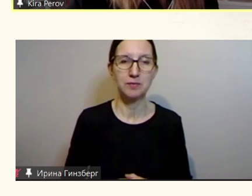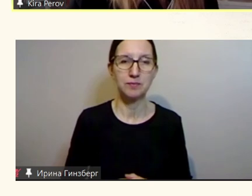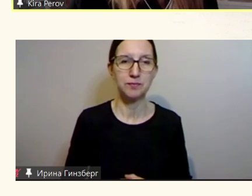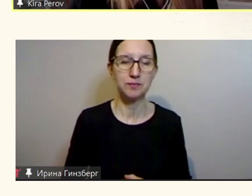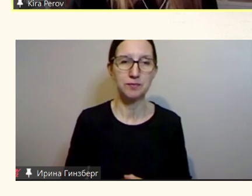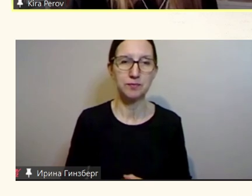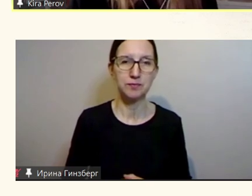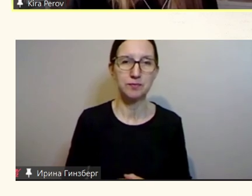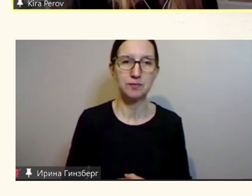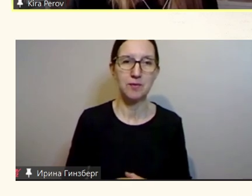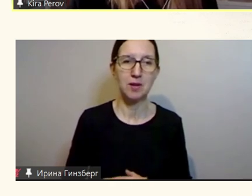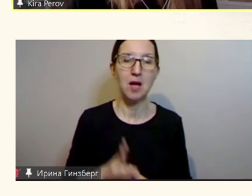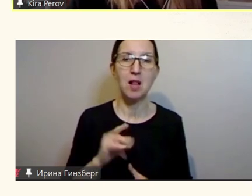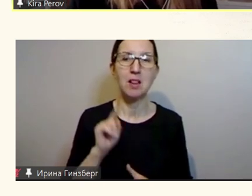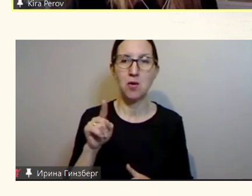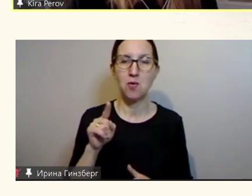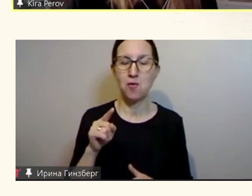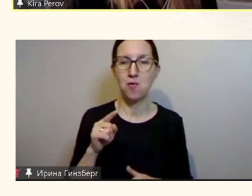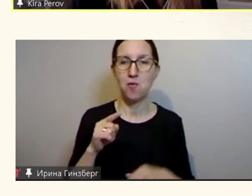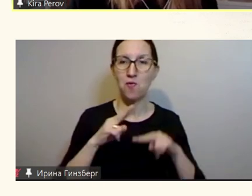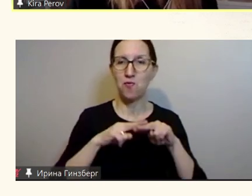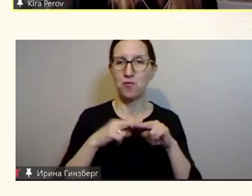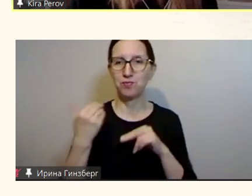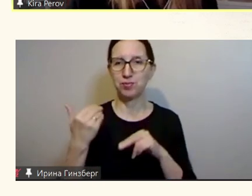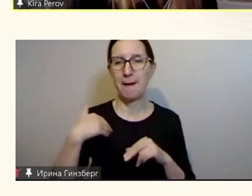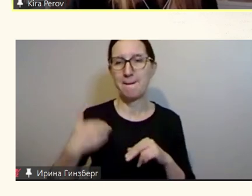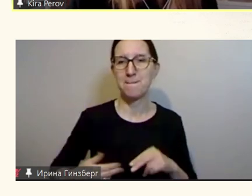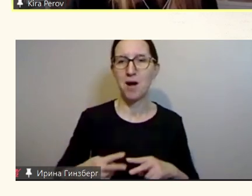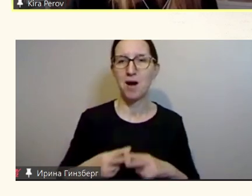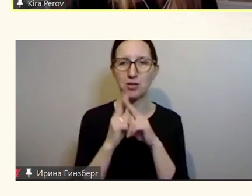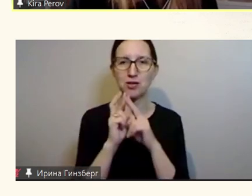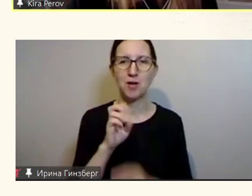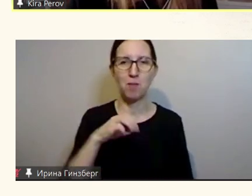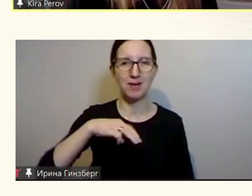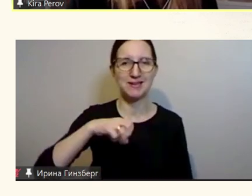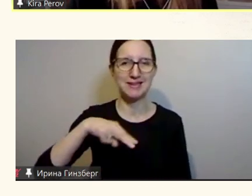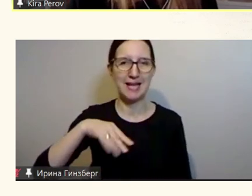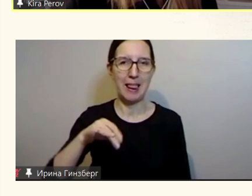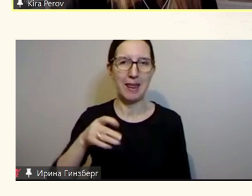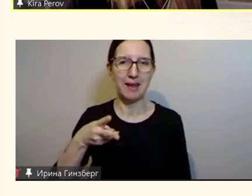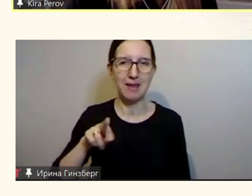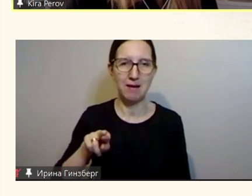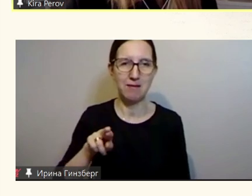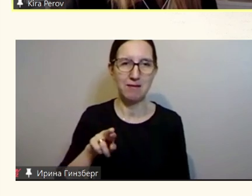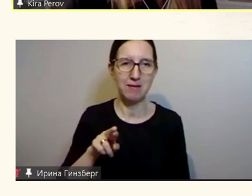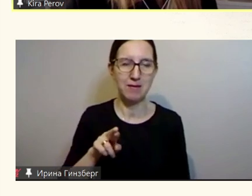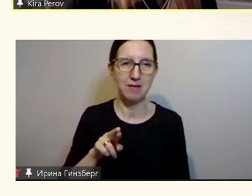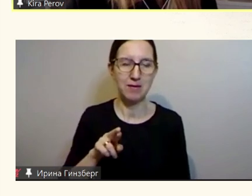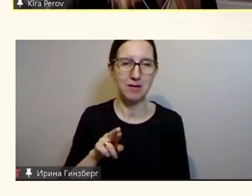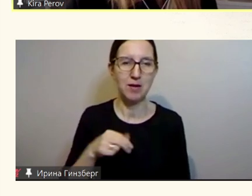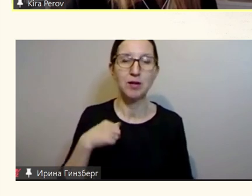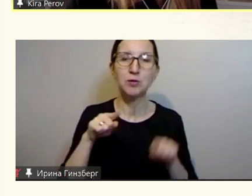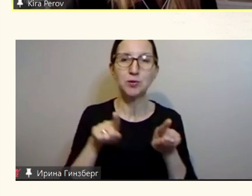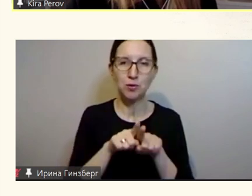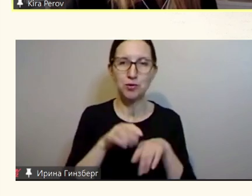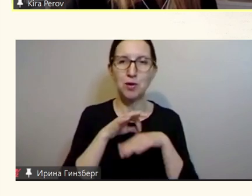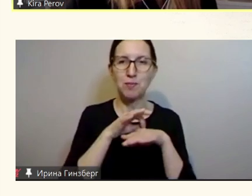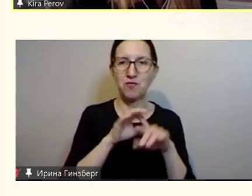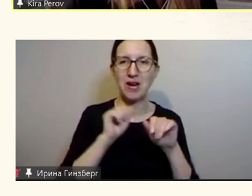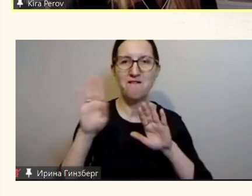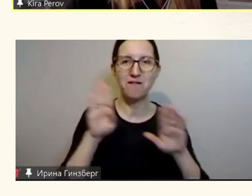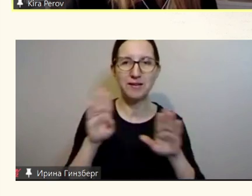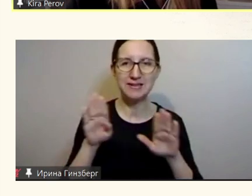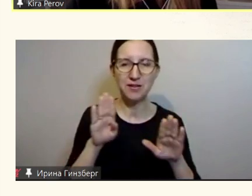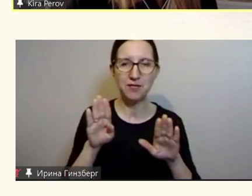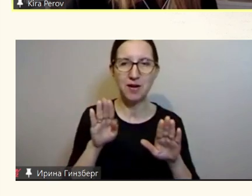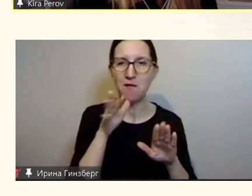if you could show the next image, please. This is Stefano Pace. He came from Paris to our studio to work